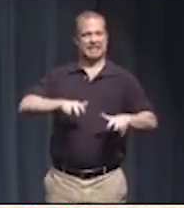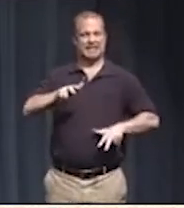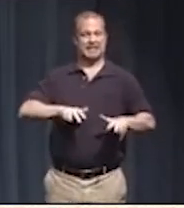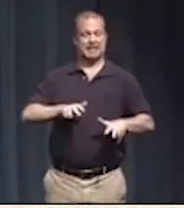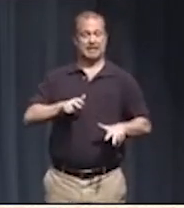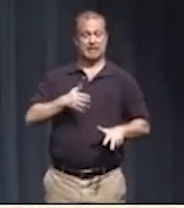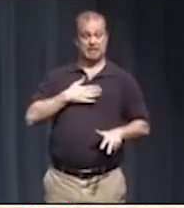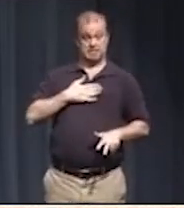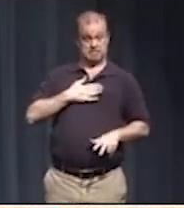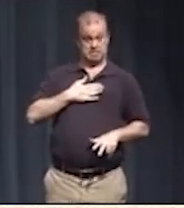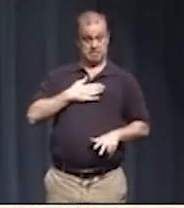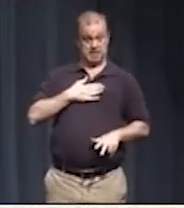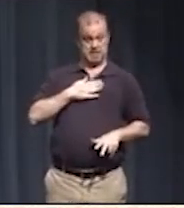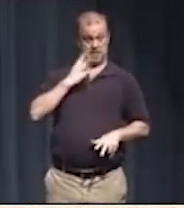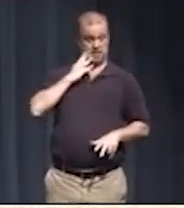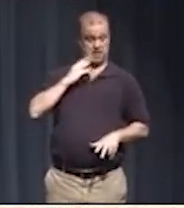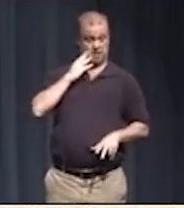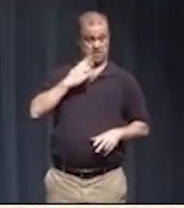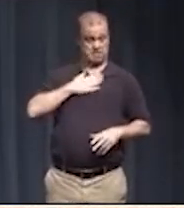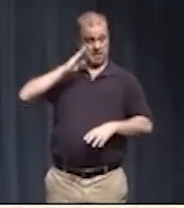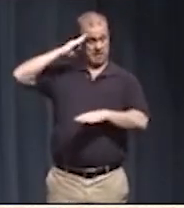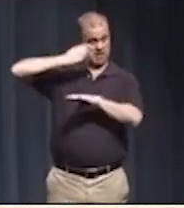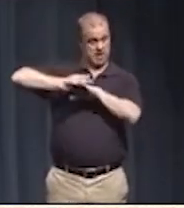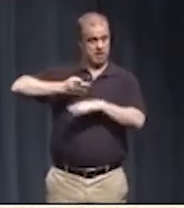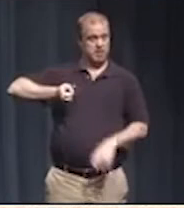In my situation, with my son,